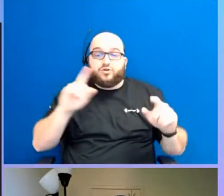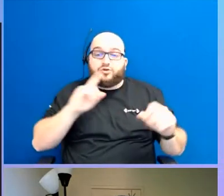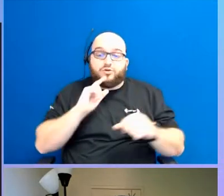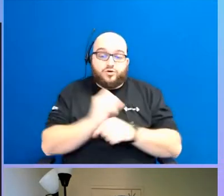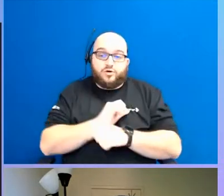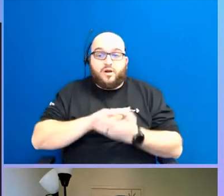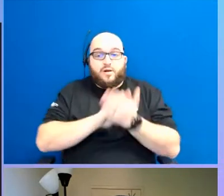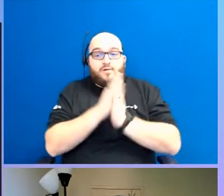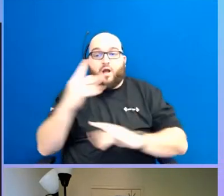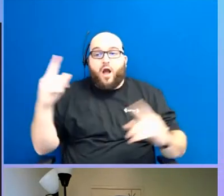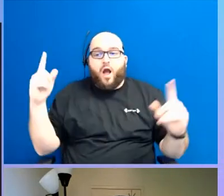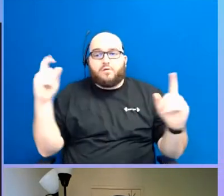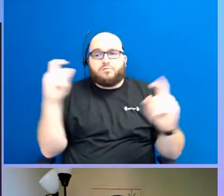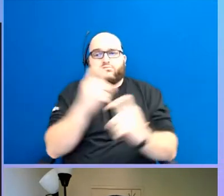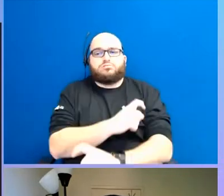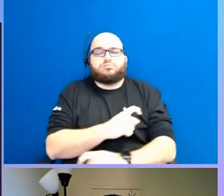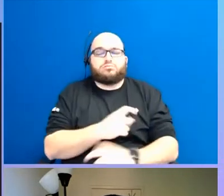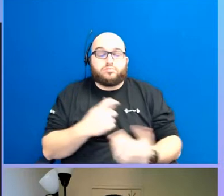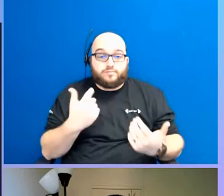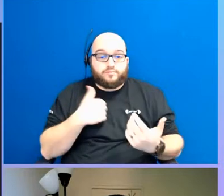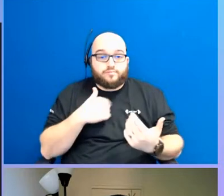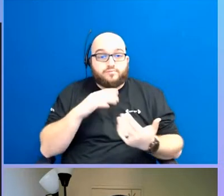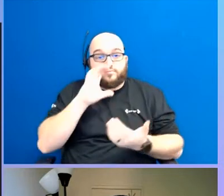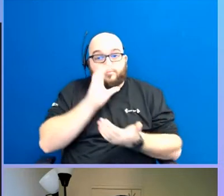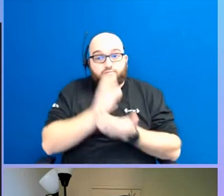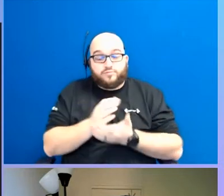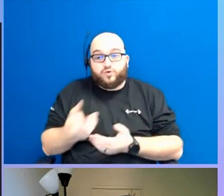at that prompt against image number 2.